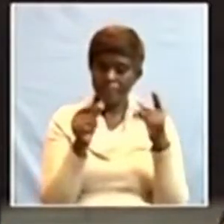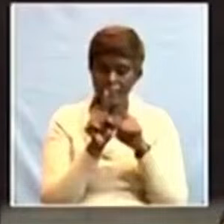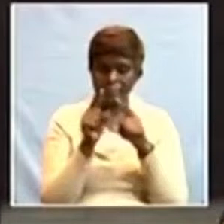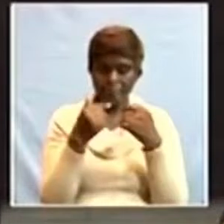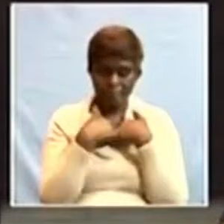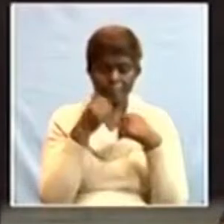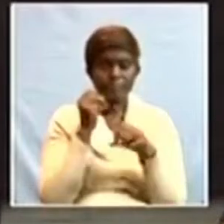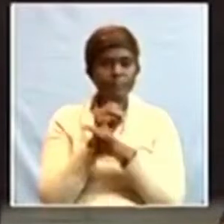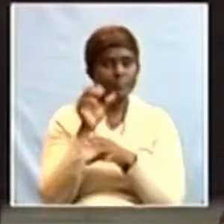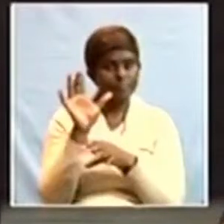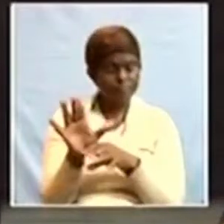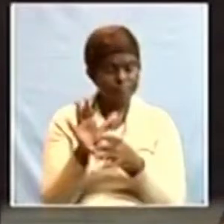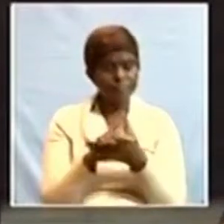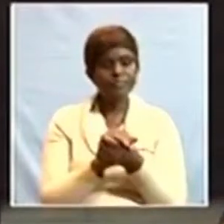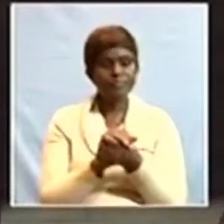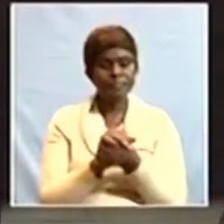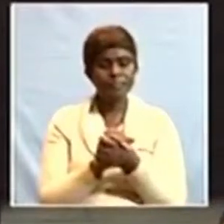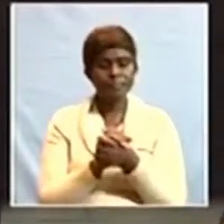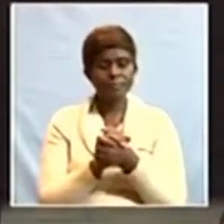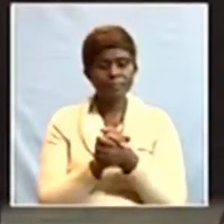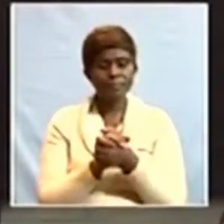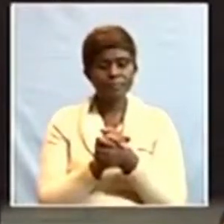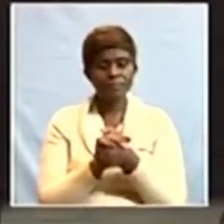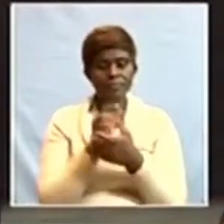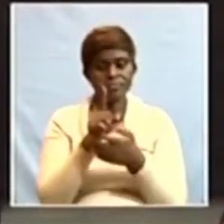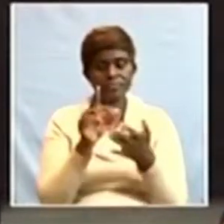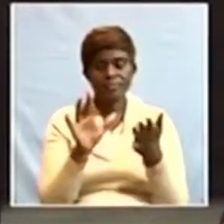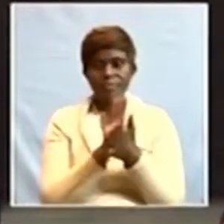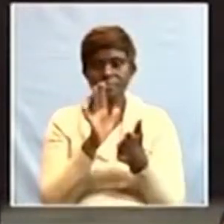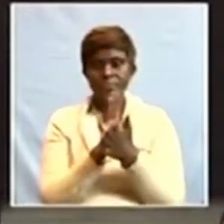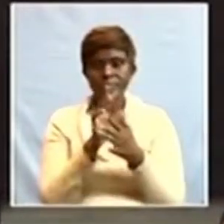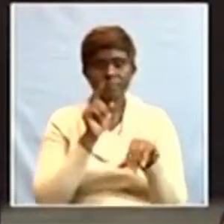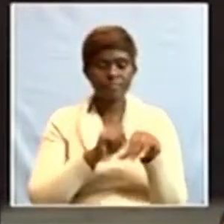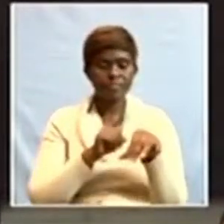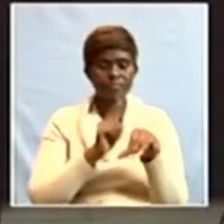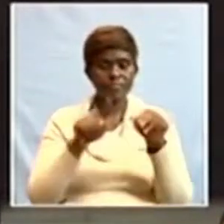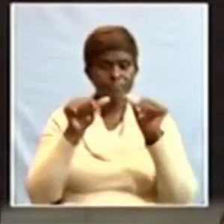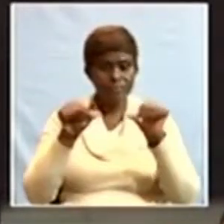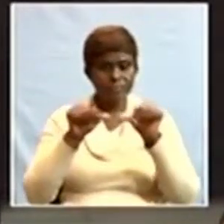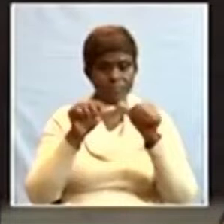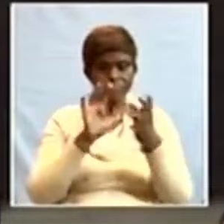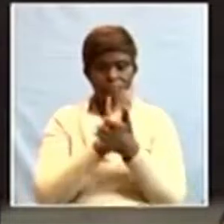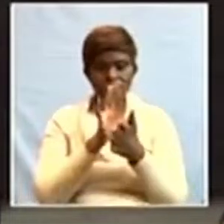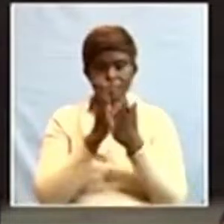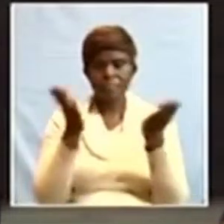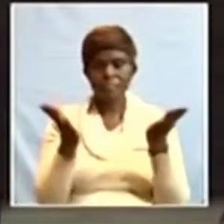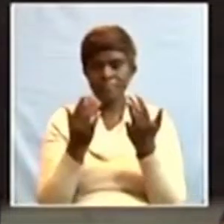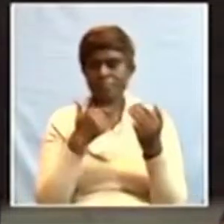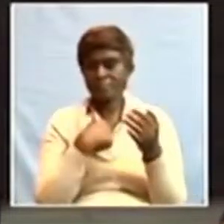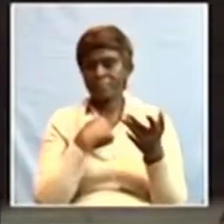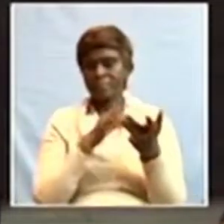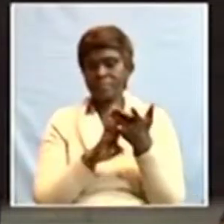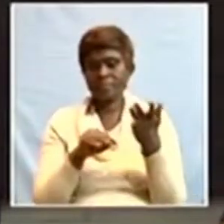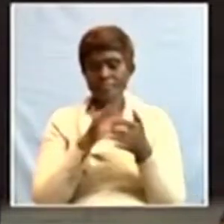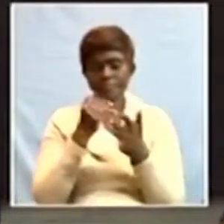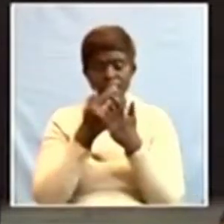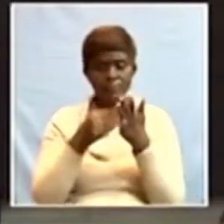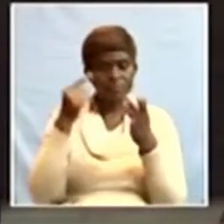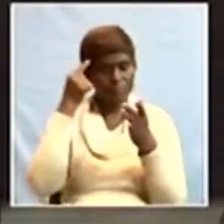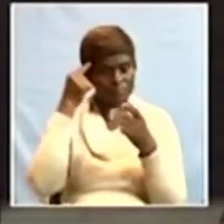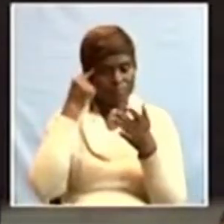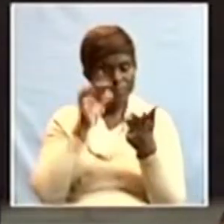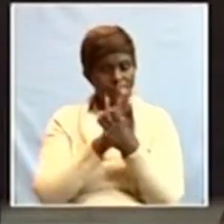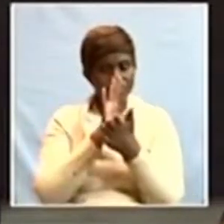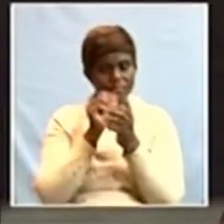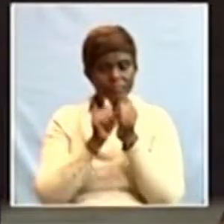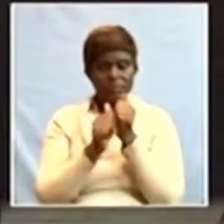are available. Where were these documents during audit? I believe these are government documents that are supposed to